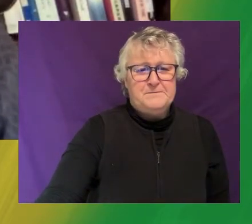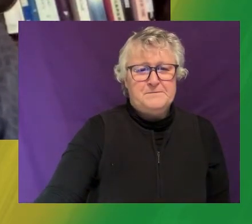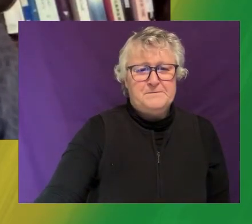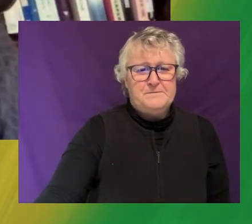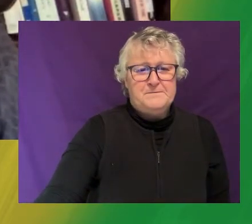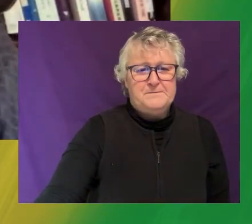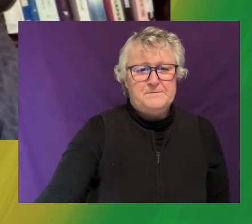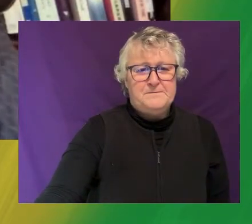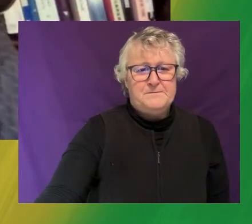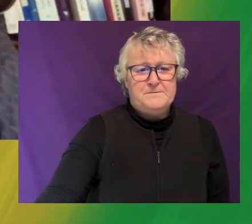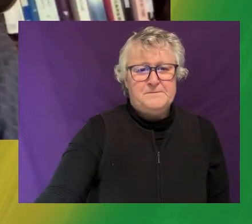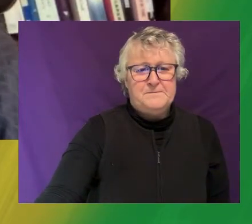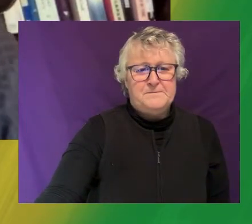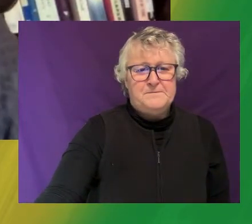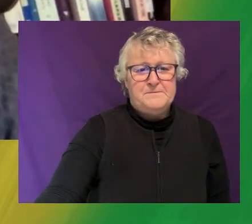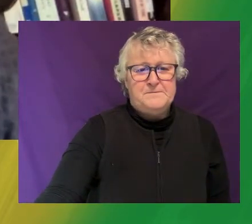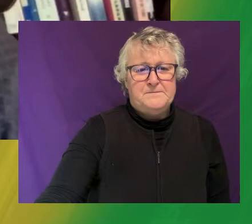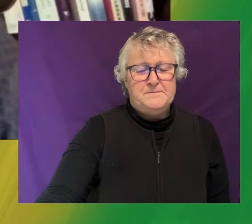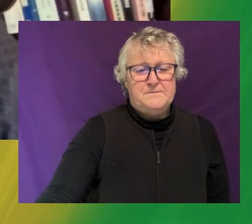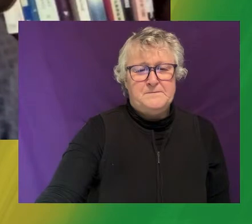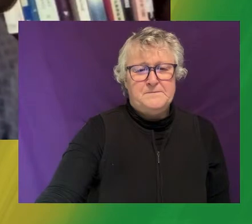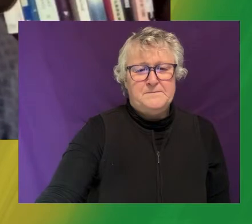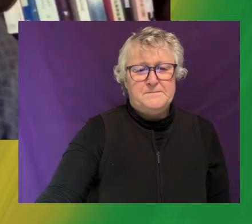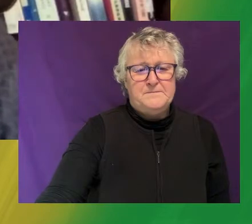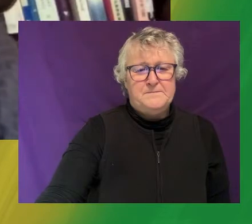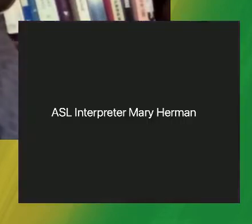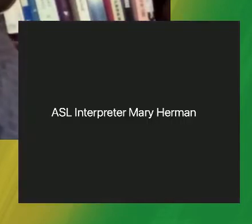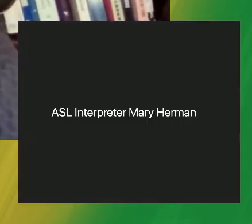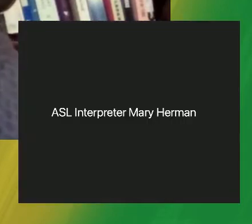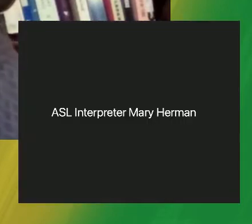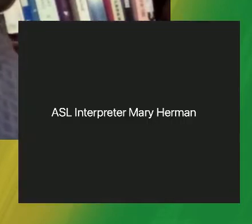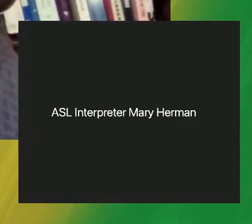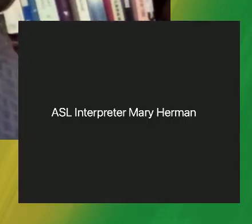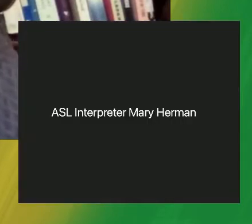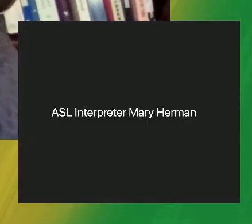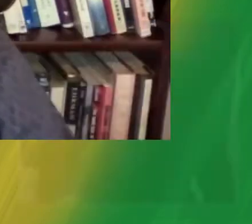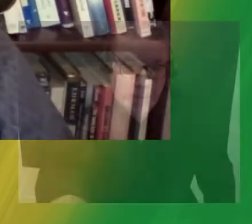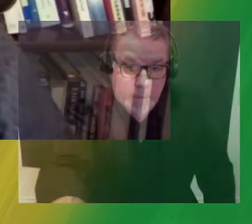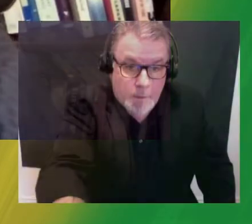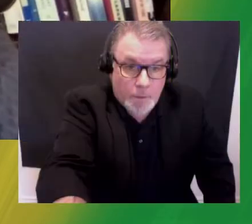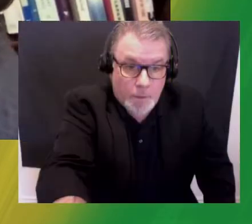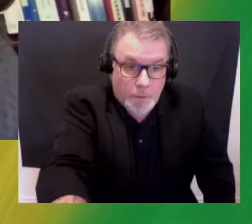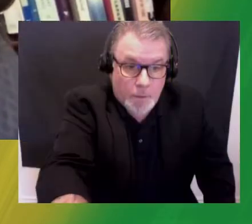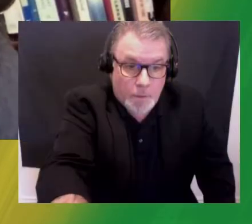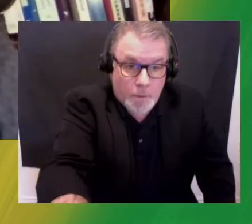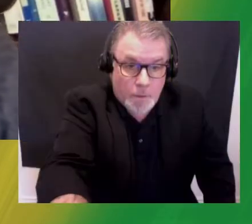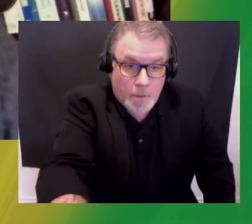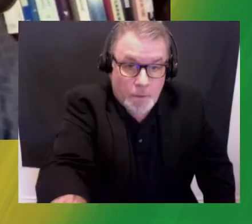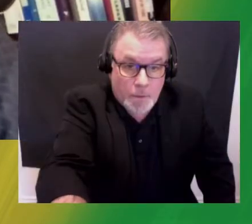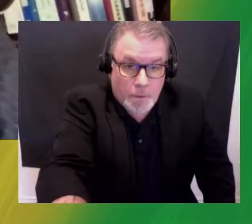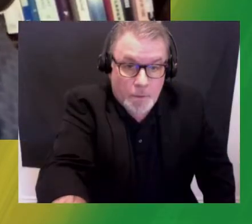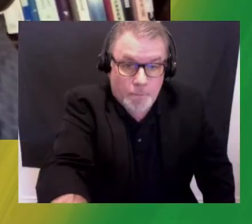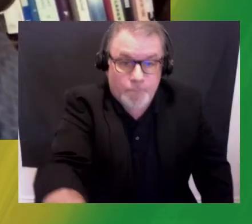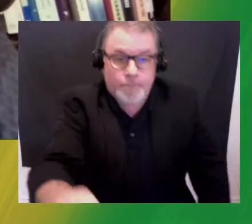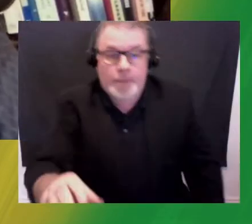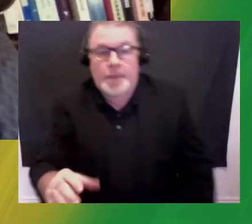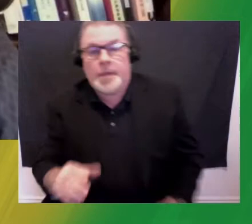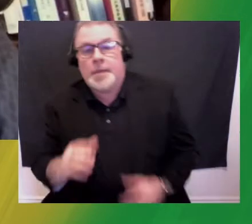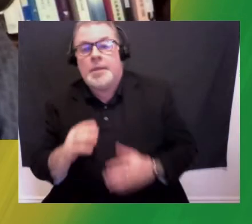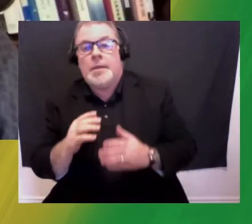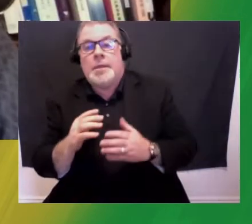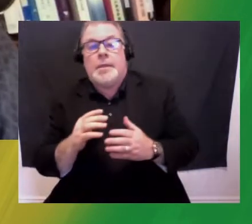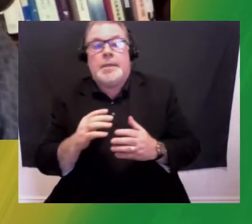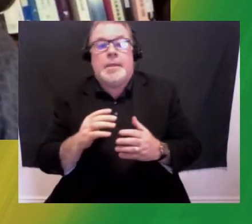every one of us has an opportunity to act as an ally in solidarity with some other individual or group of